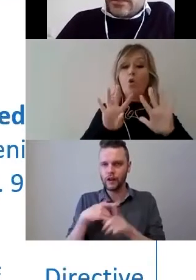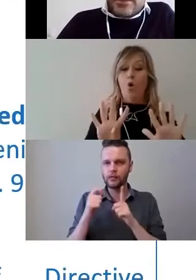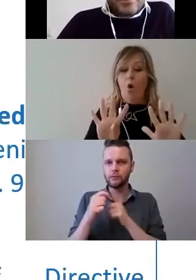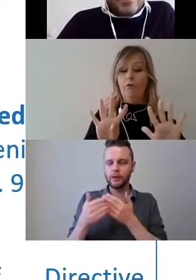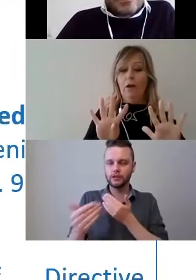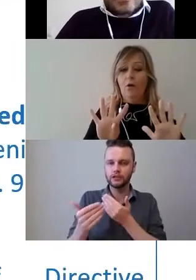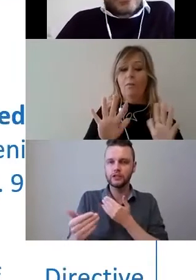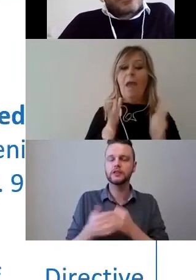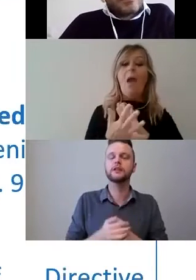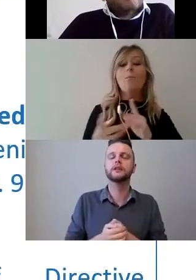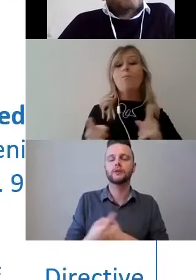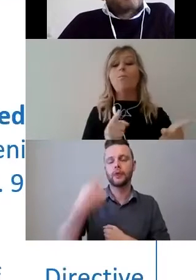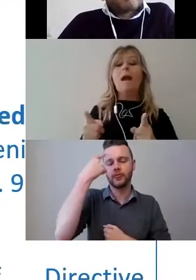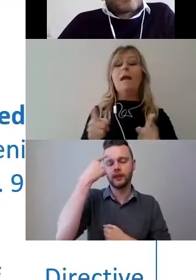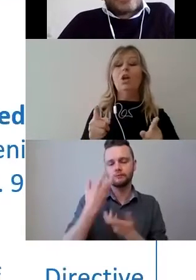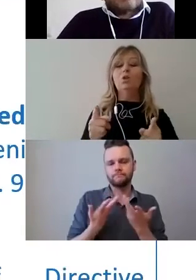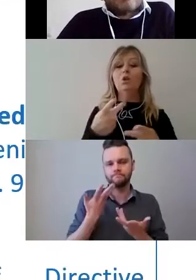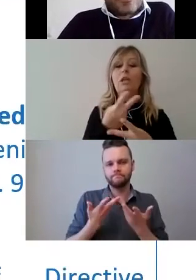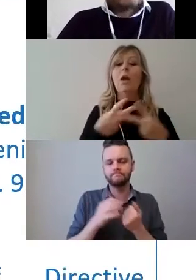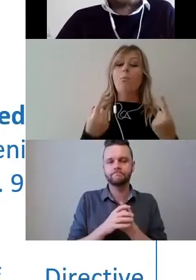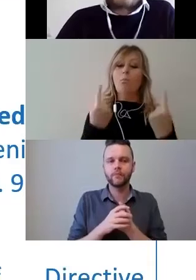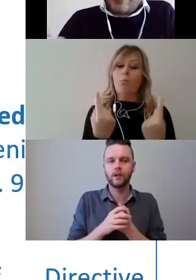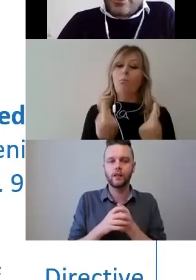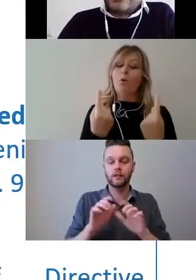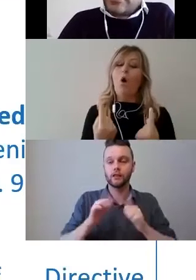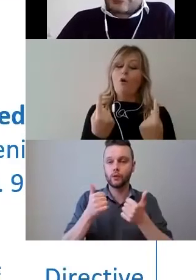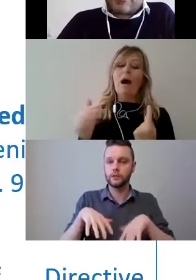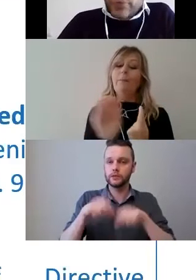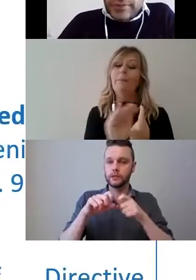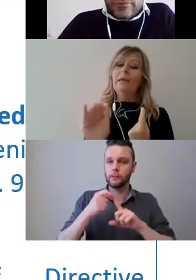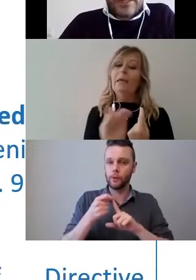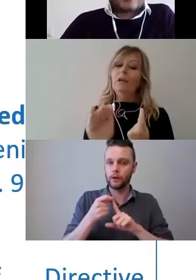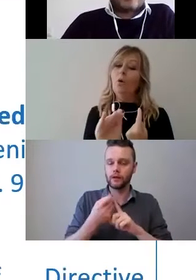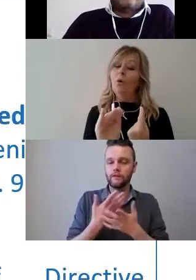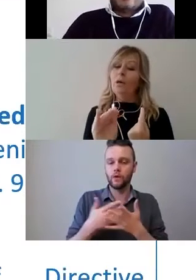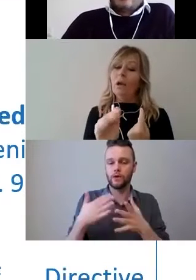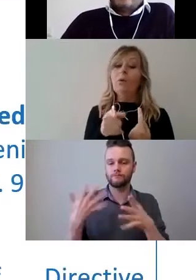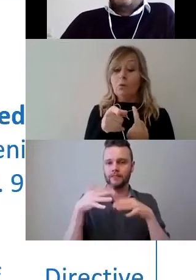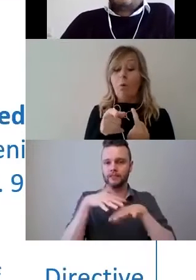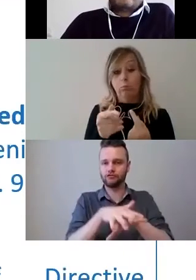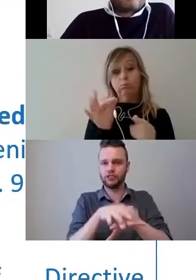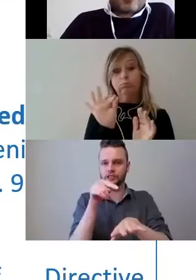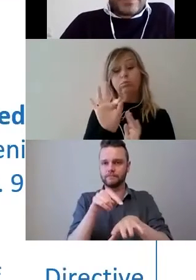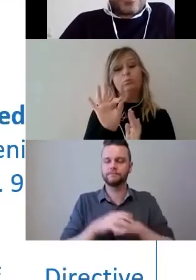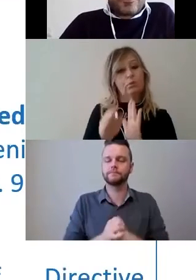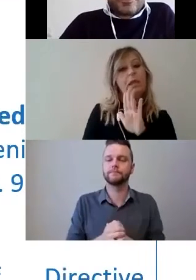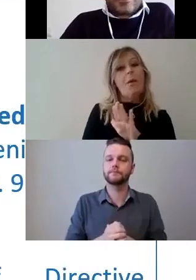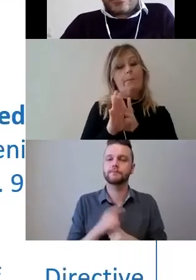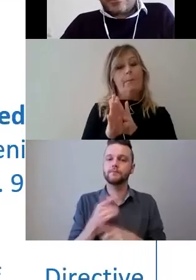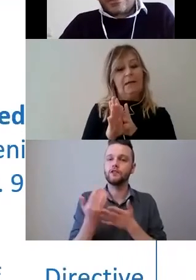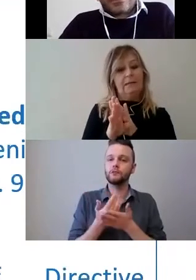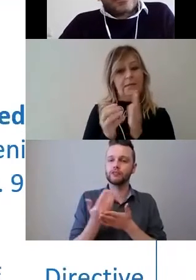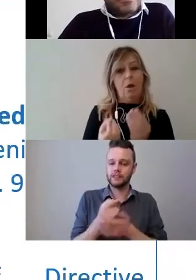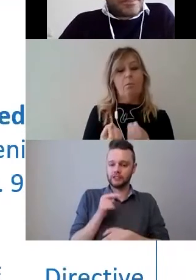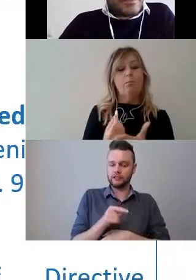it's considered as a good starting point in terms of reintegration. In terms of protection for the